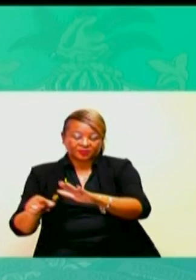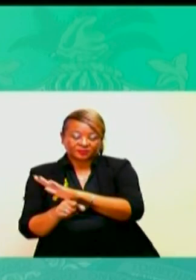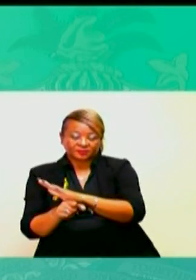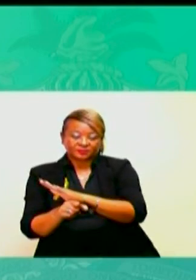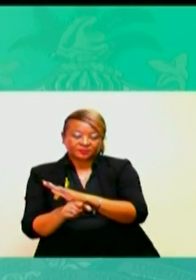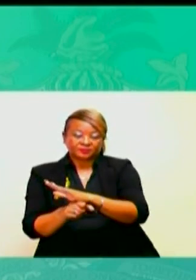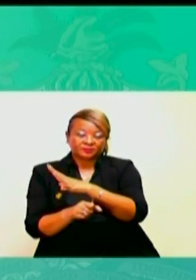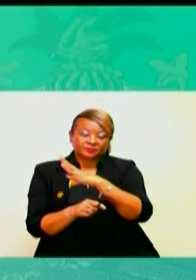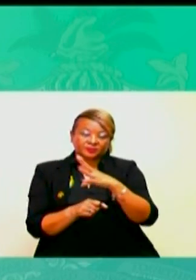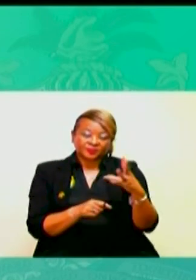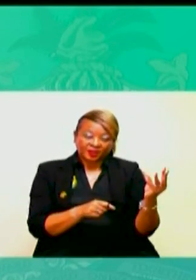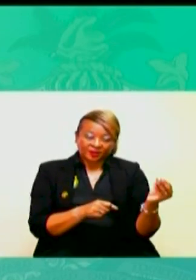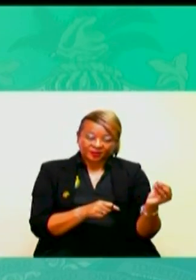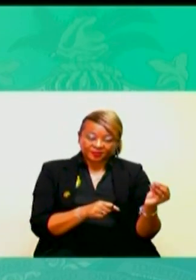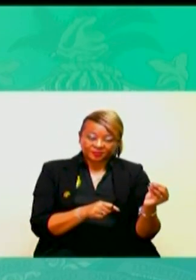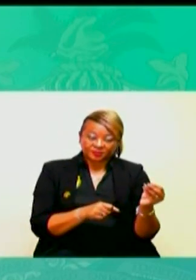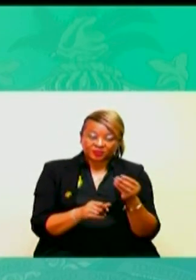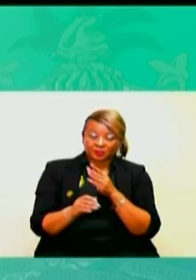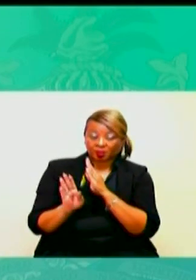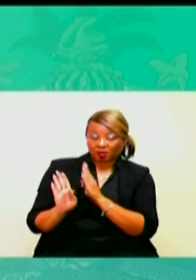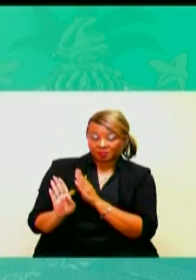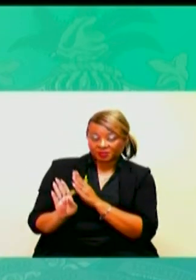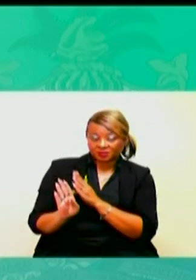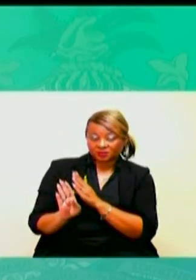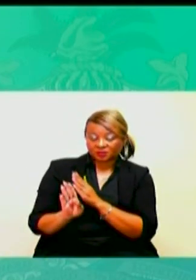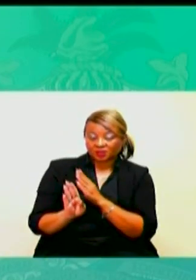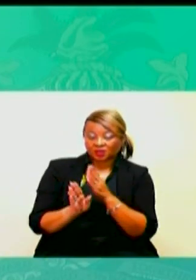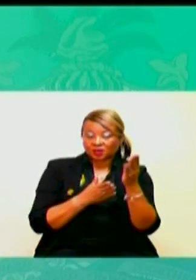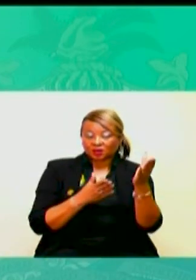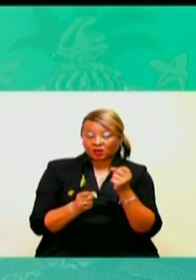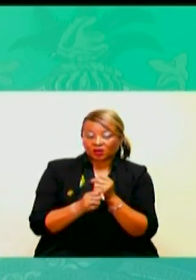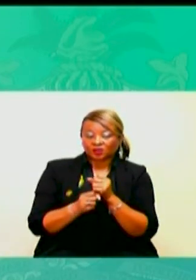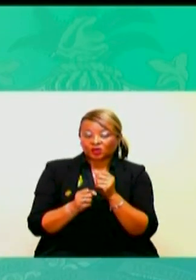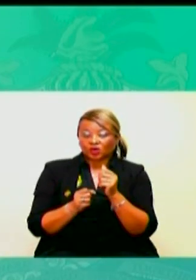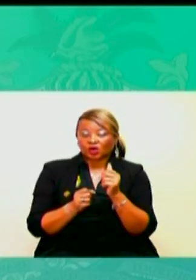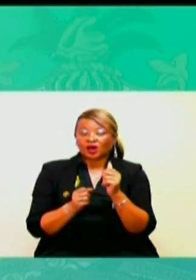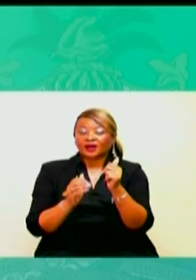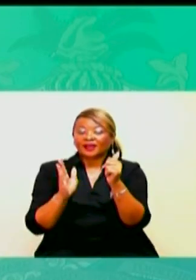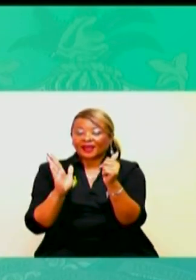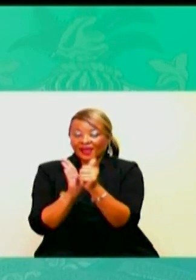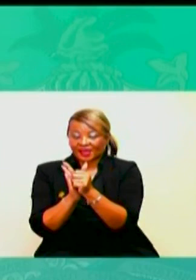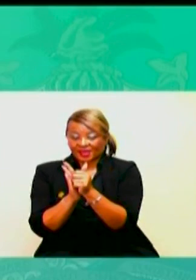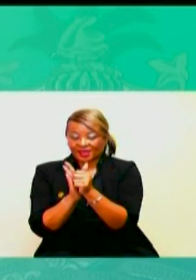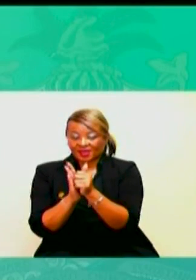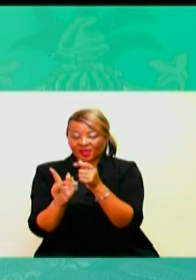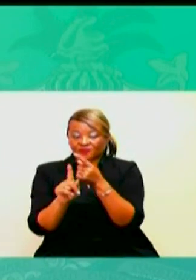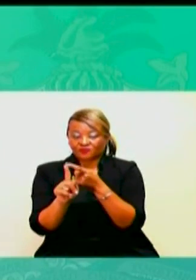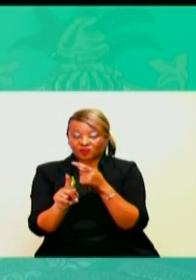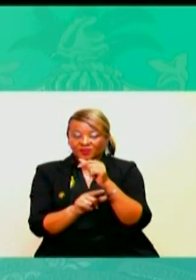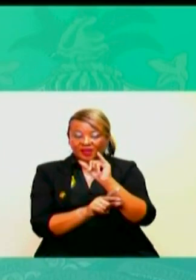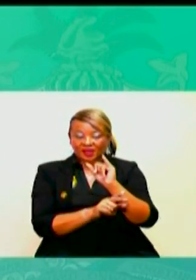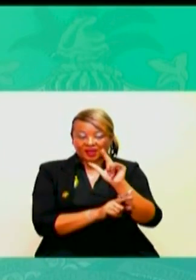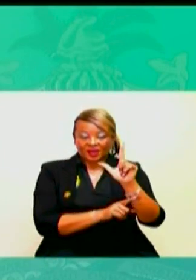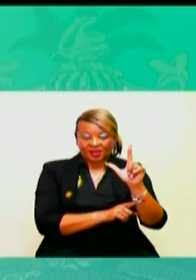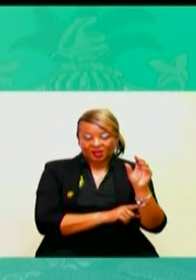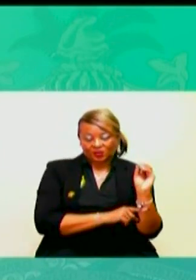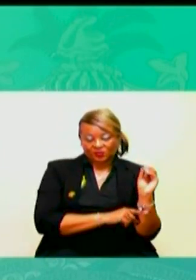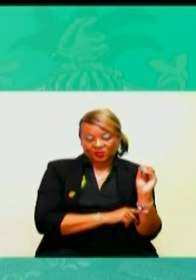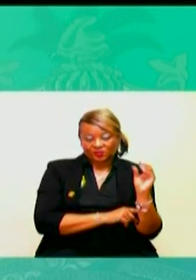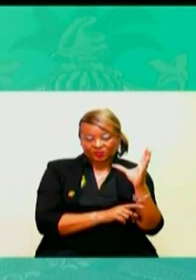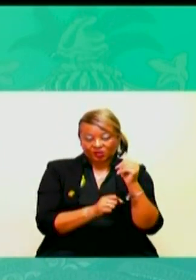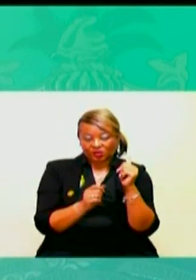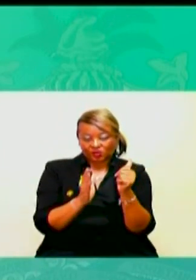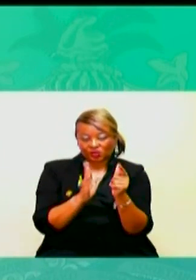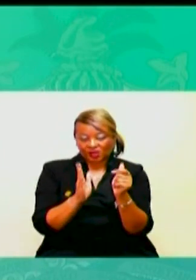As a matter of fact, Madam Speaker, the Bahamas got a grade of A from the ILO. Mm. All